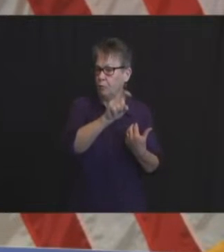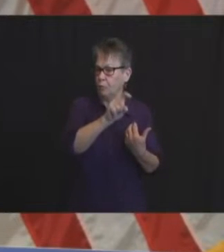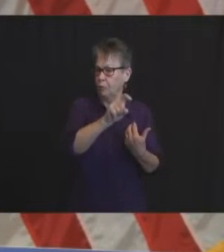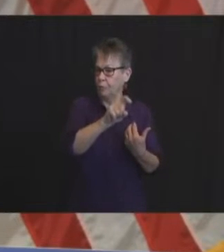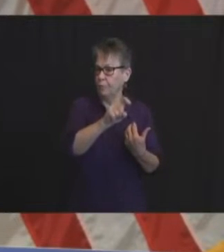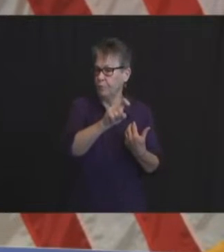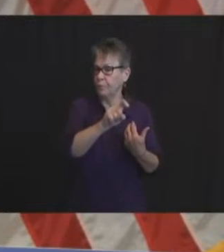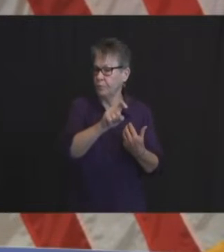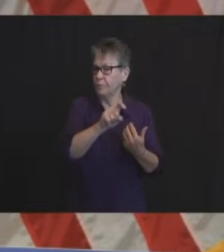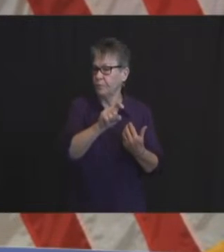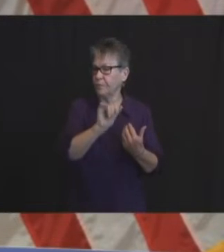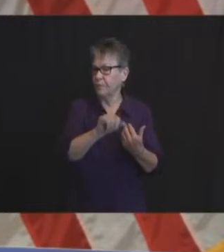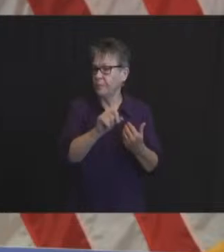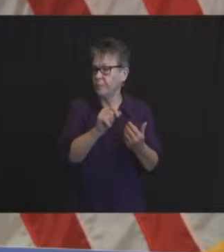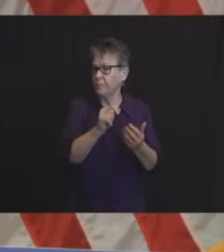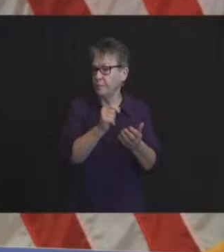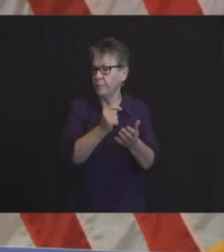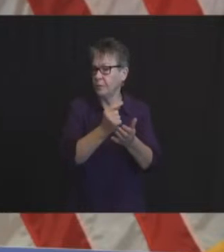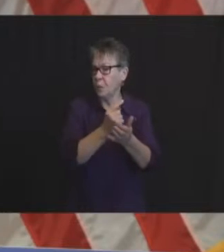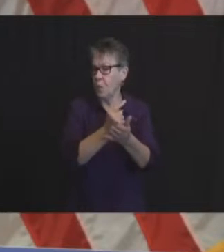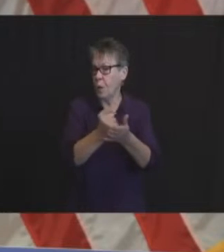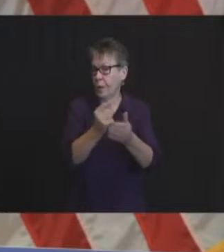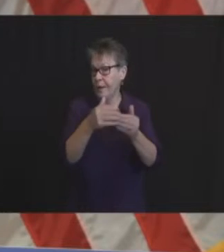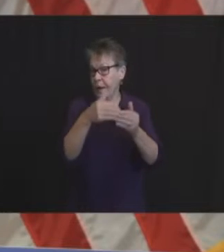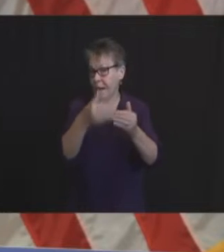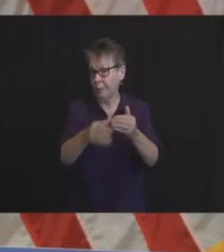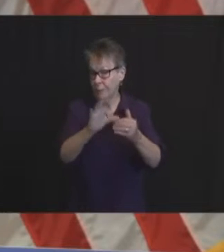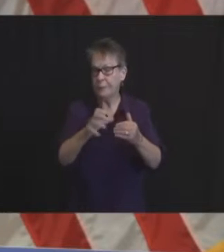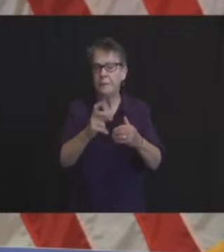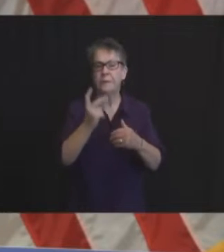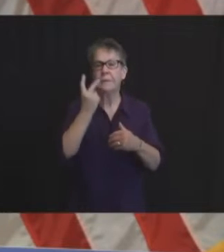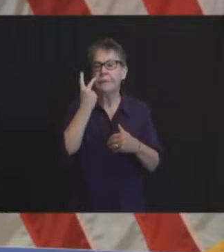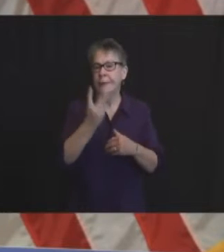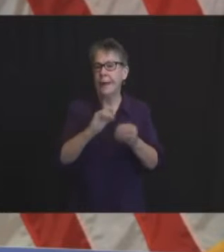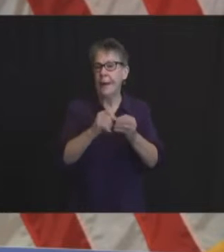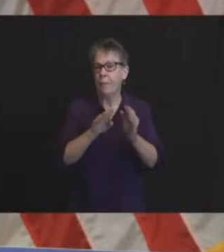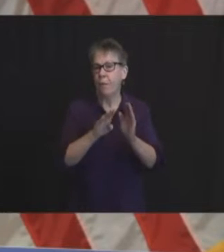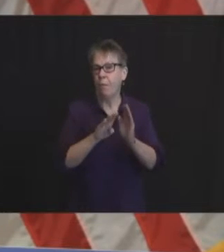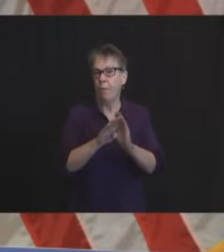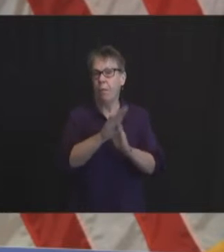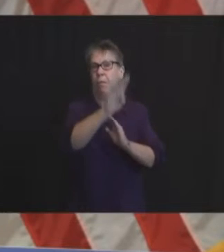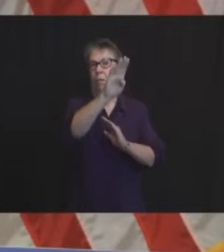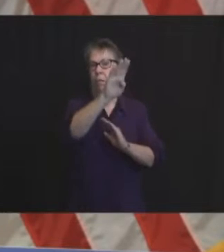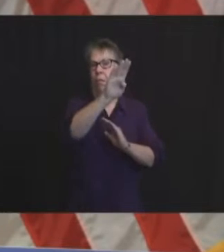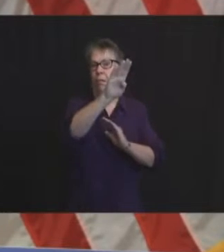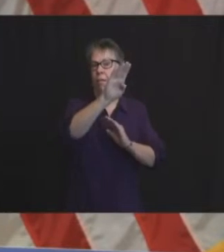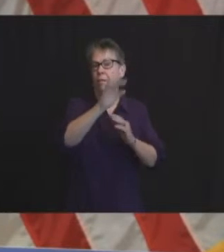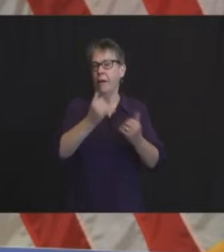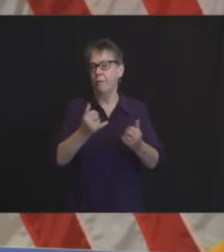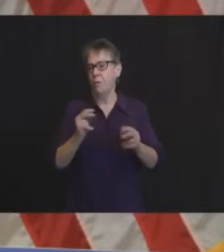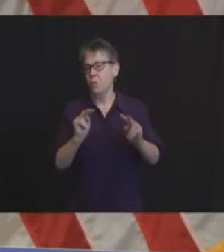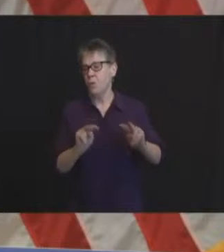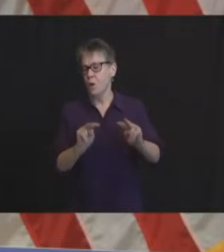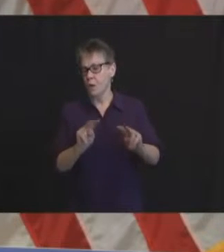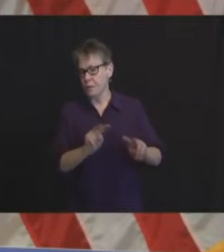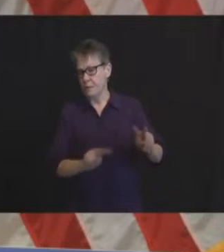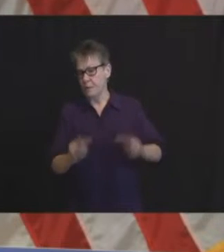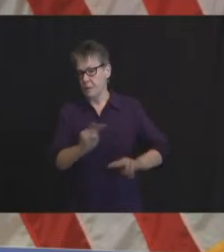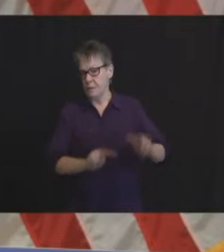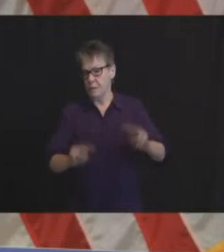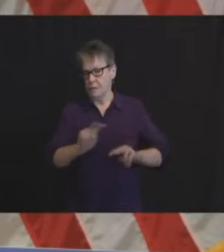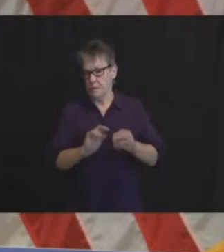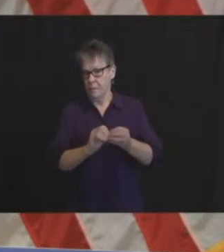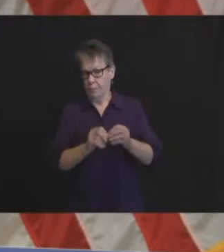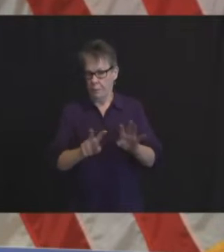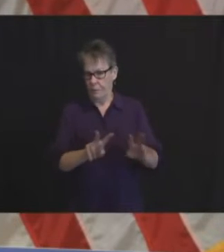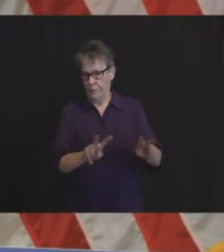So, I think we still have to continue to watch and monitor, but, hopefully with the ongoing vigilance on top of less holidays and